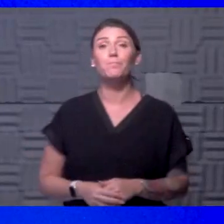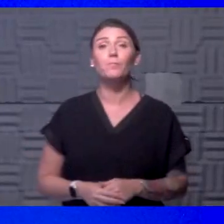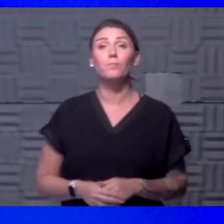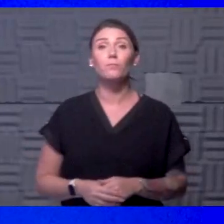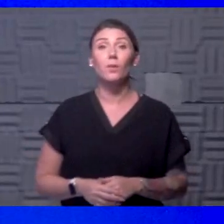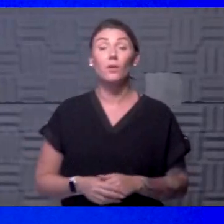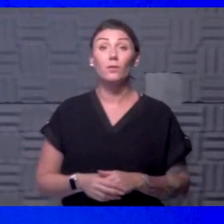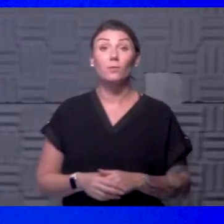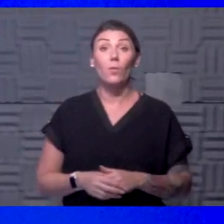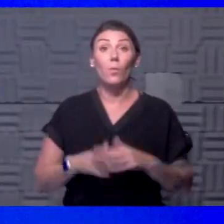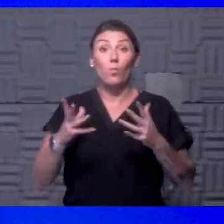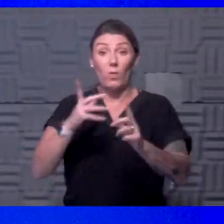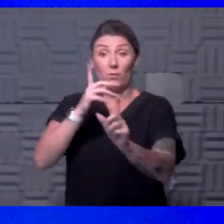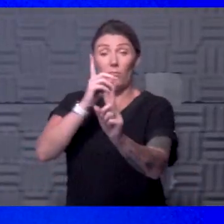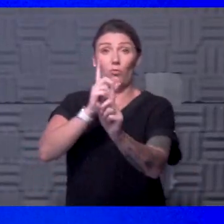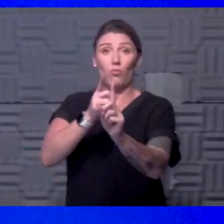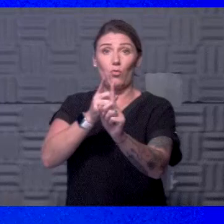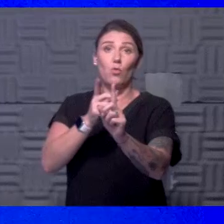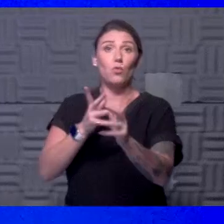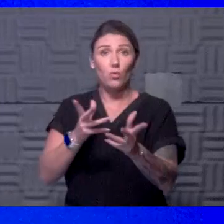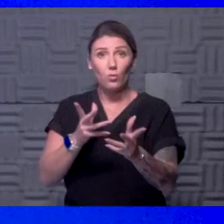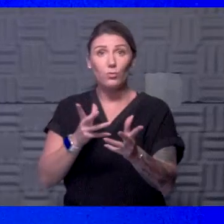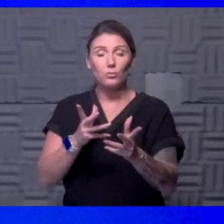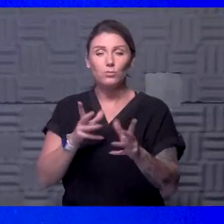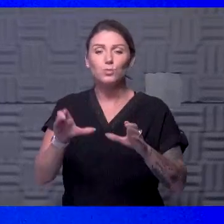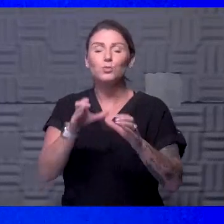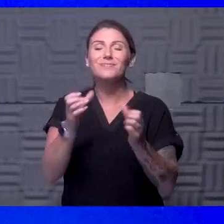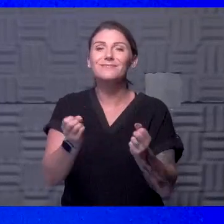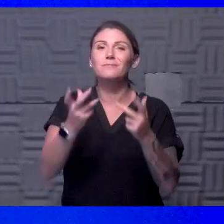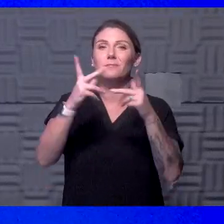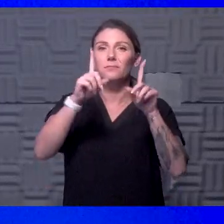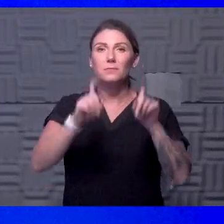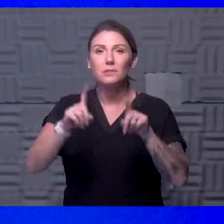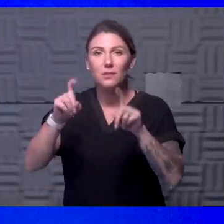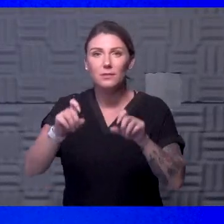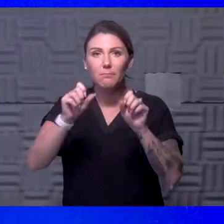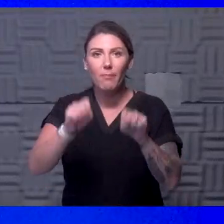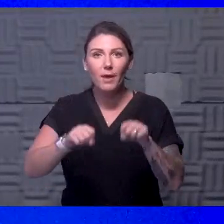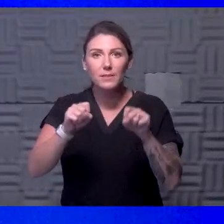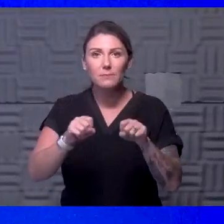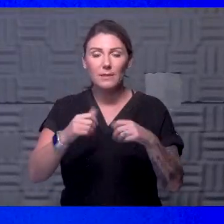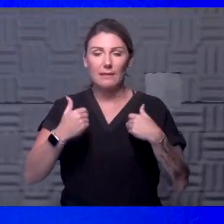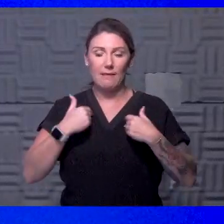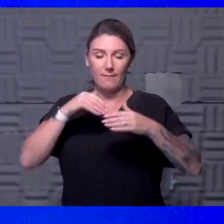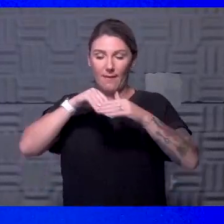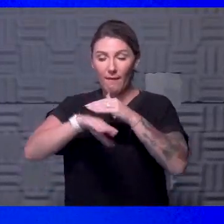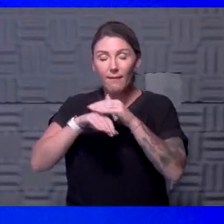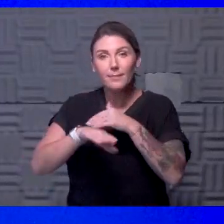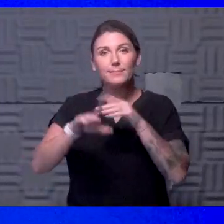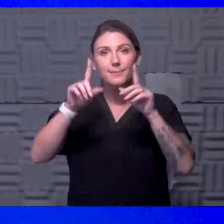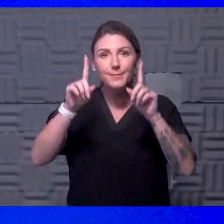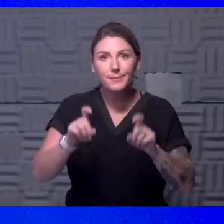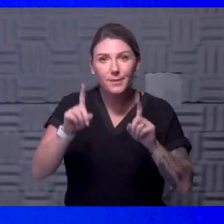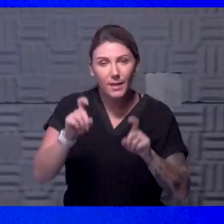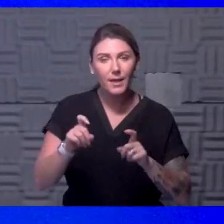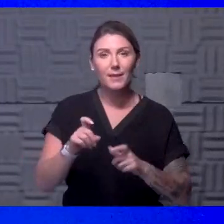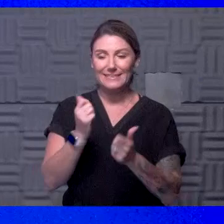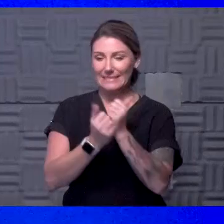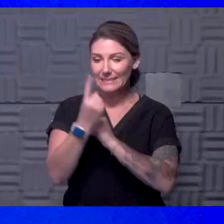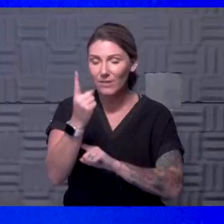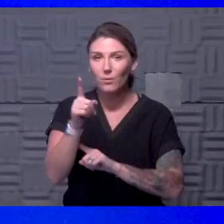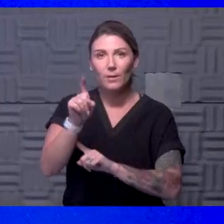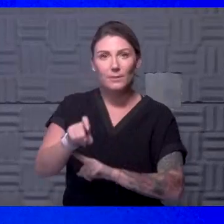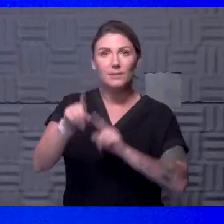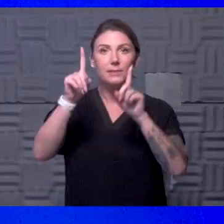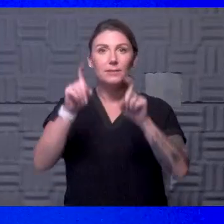the ultimate goal is getting to do as many tests as possible, to have access to tests so that everybody can get